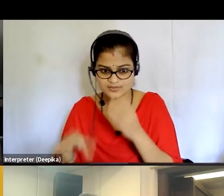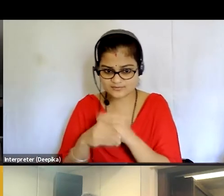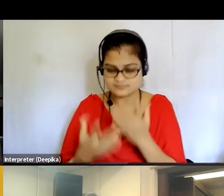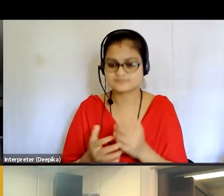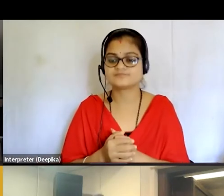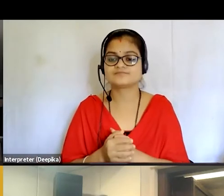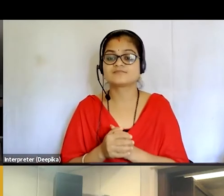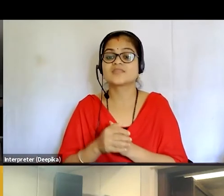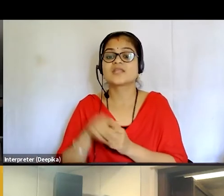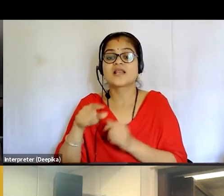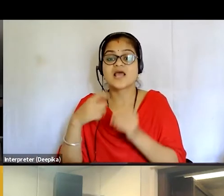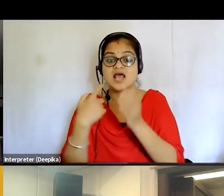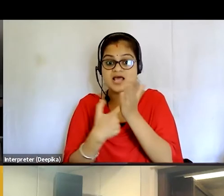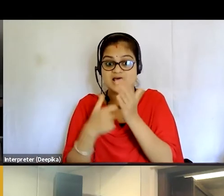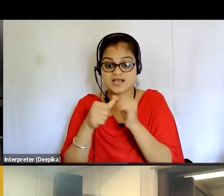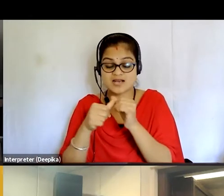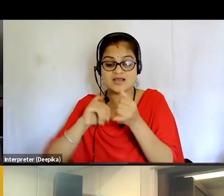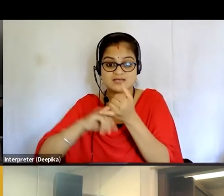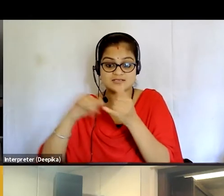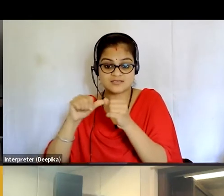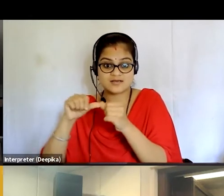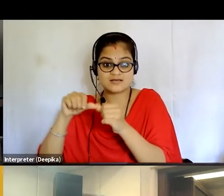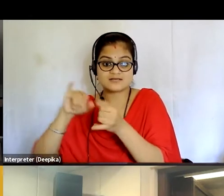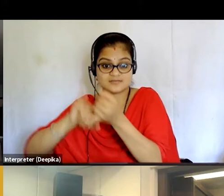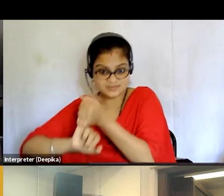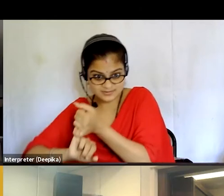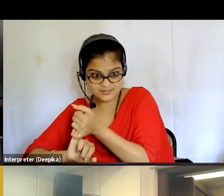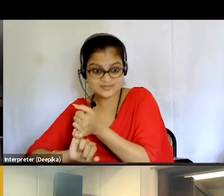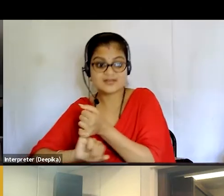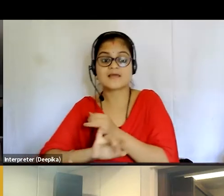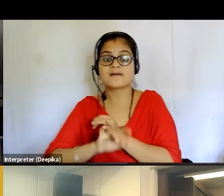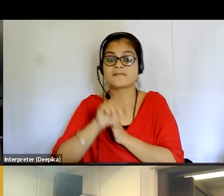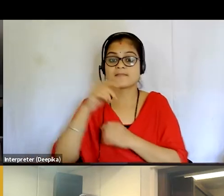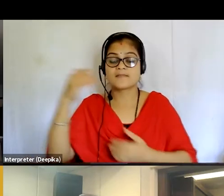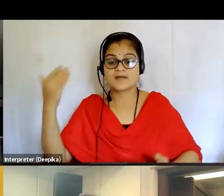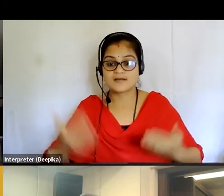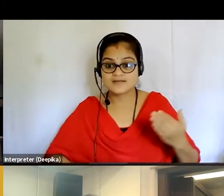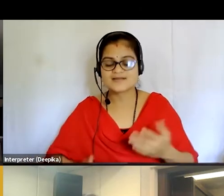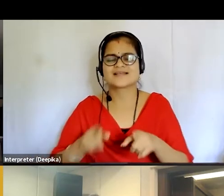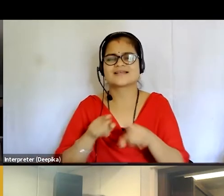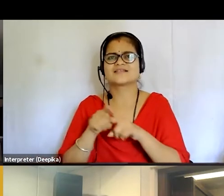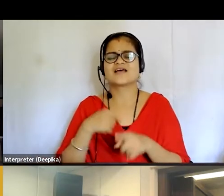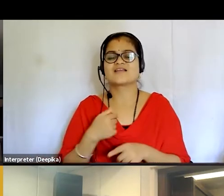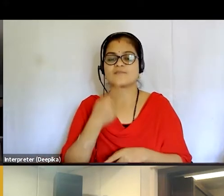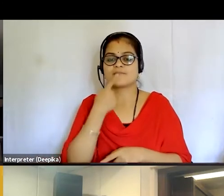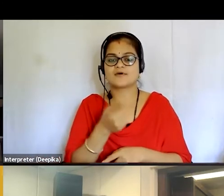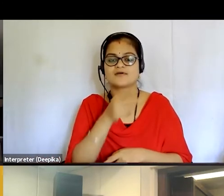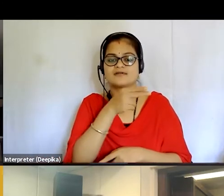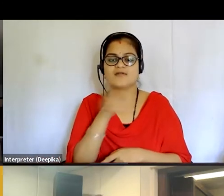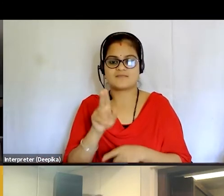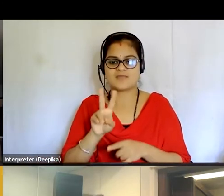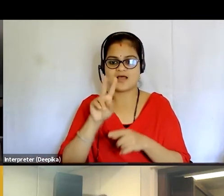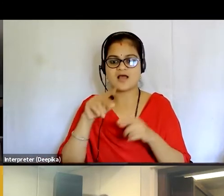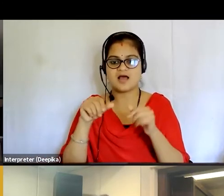along with the rasas, as Rajiv talked about, is the personality, or the avatars, as we call them. Absolutely. And when